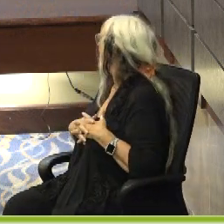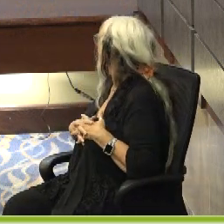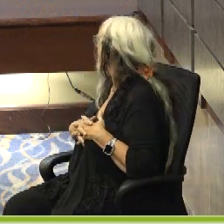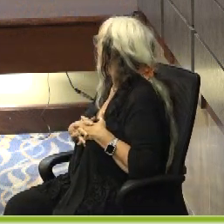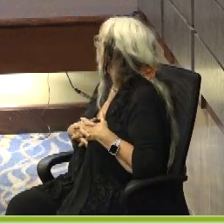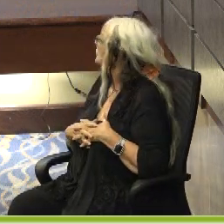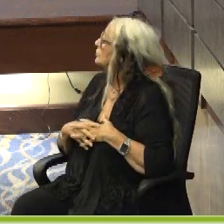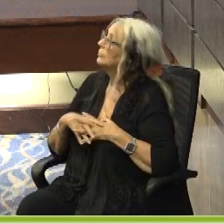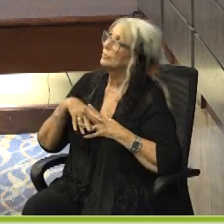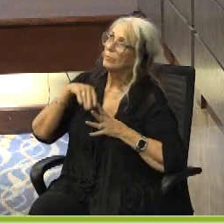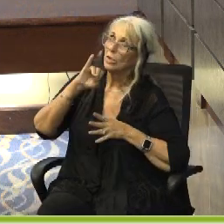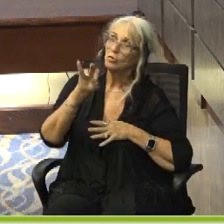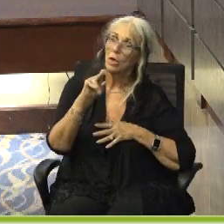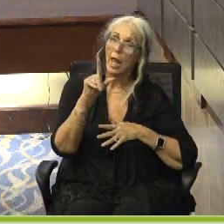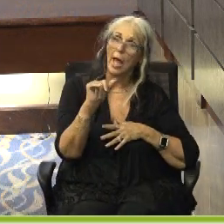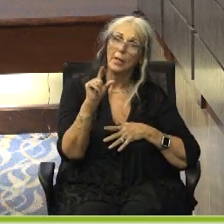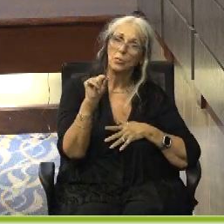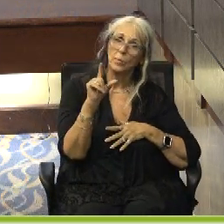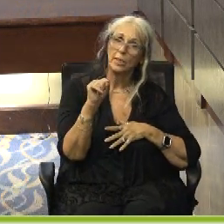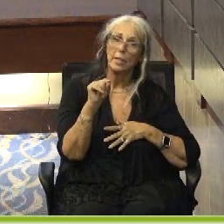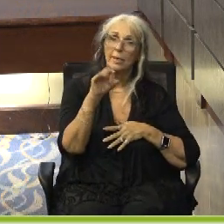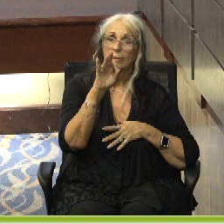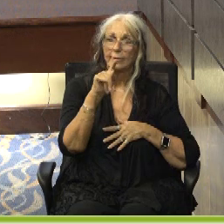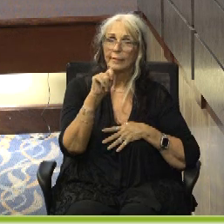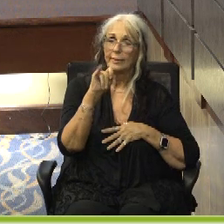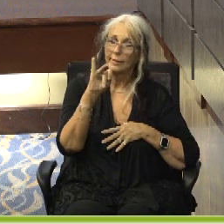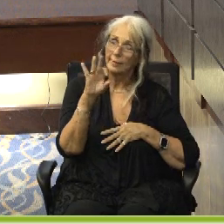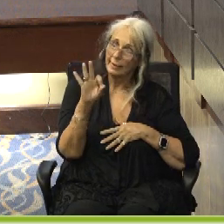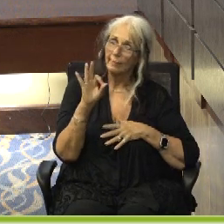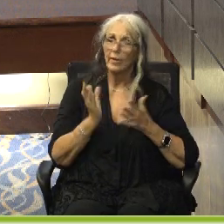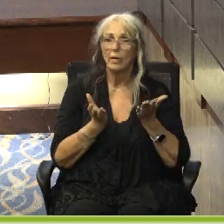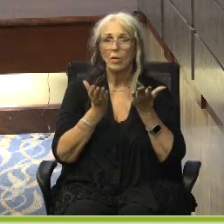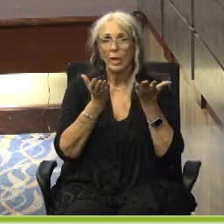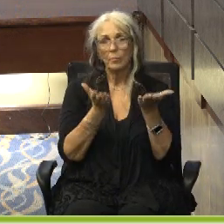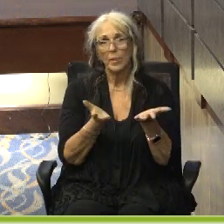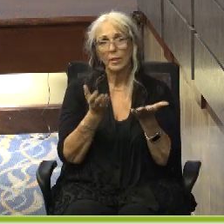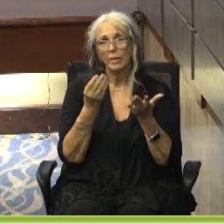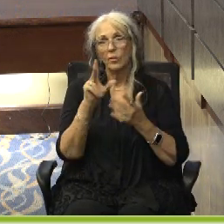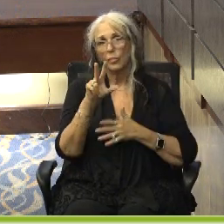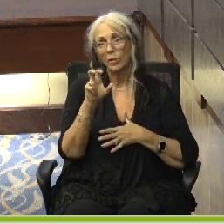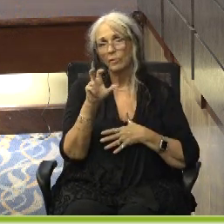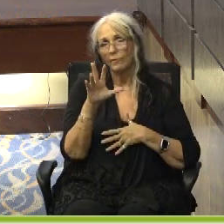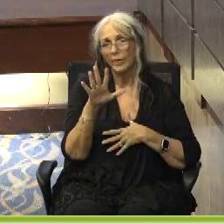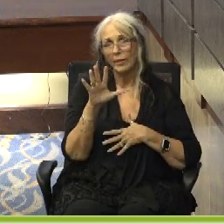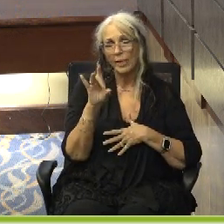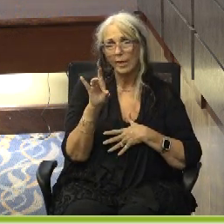On July 20th, the TIF board unanimously recommended funding in the amount of